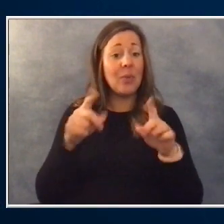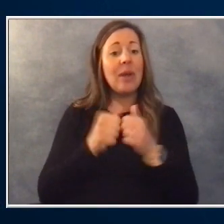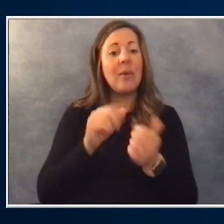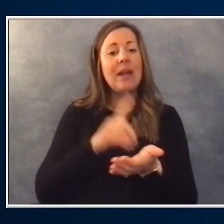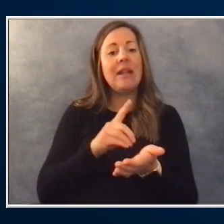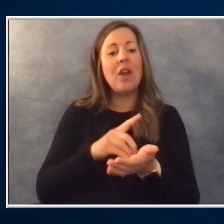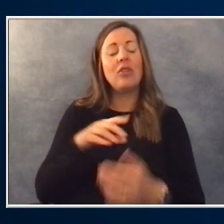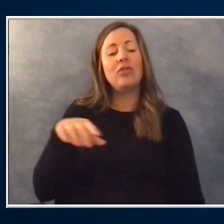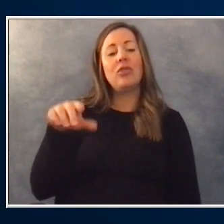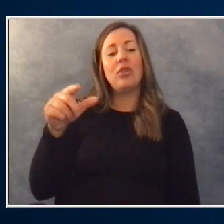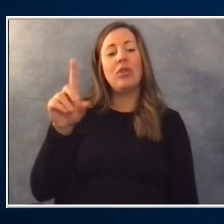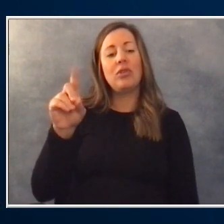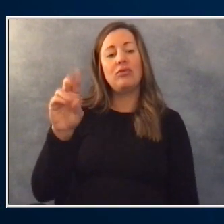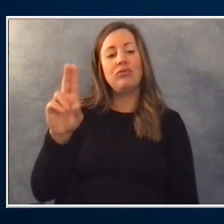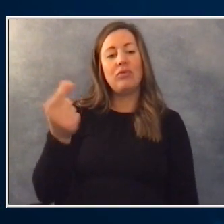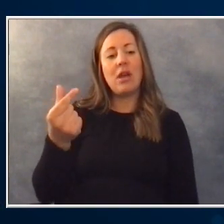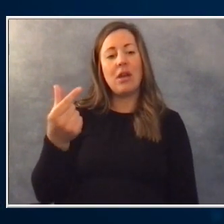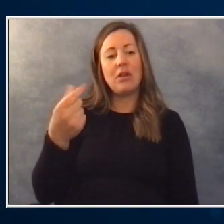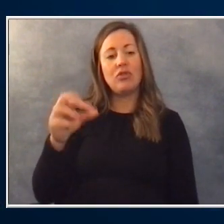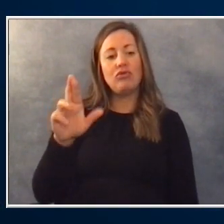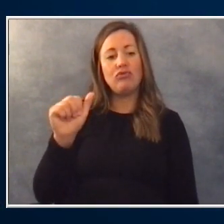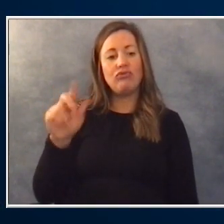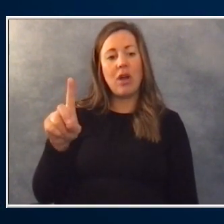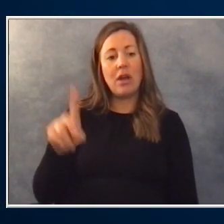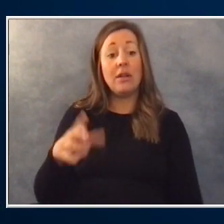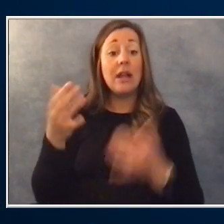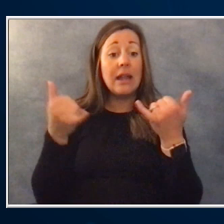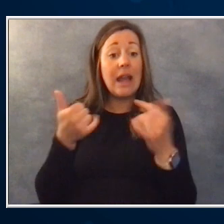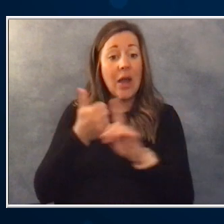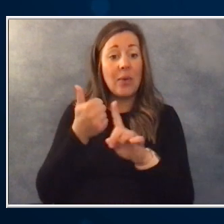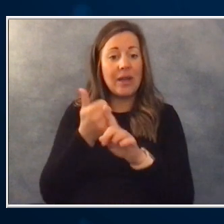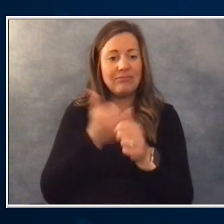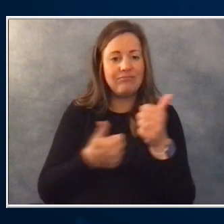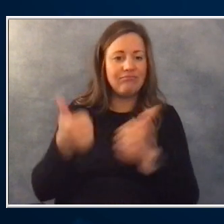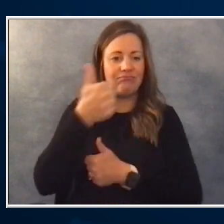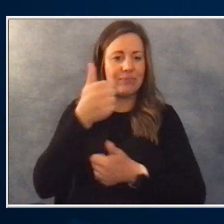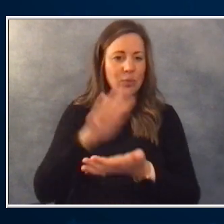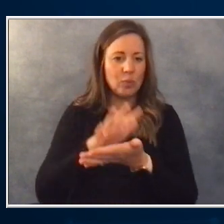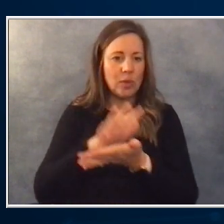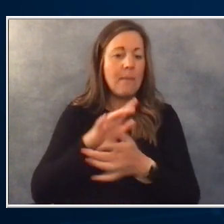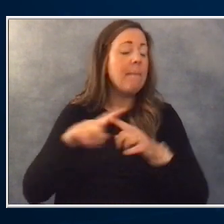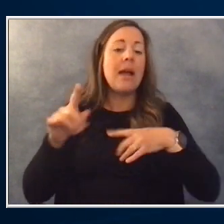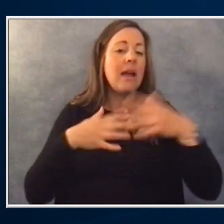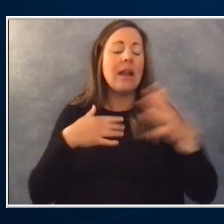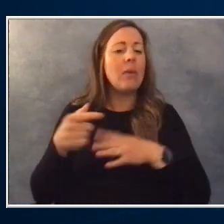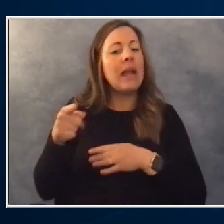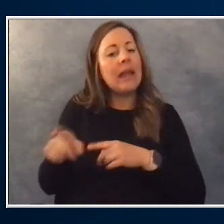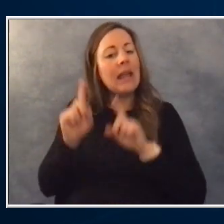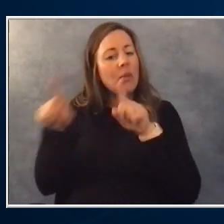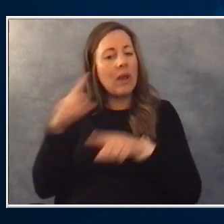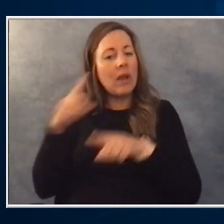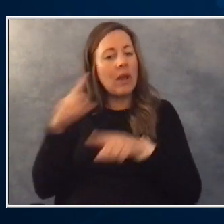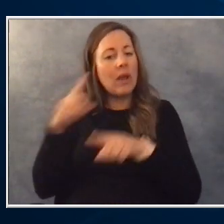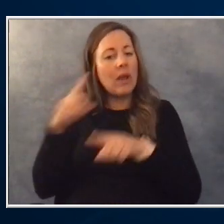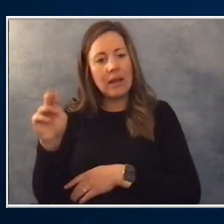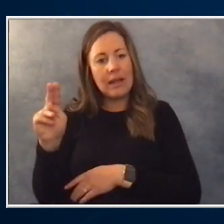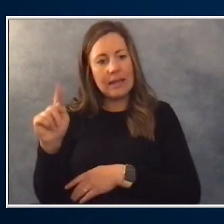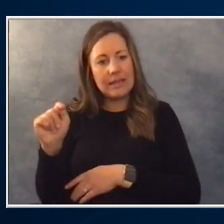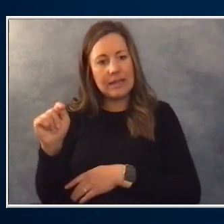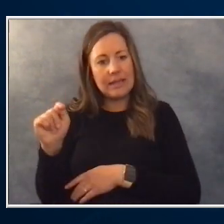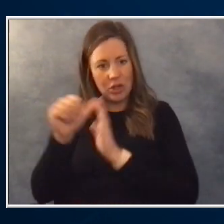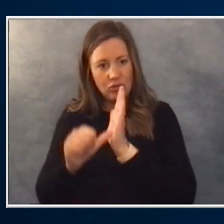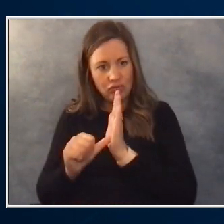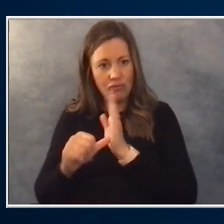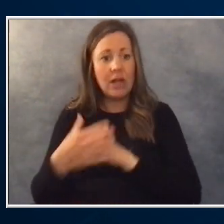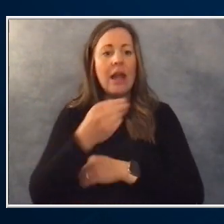Gerard, who's now chancellor, and he went to do ENT surgeries, and I heard about it,